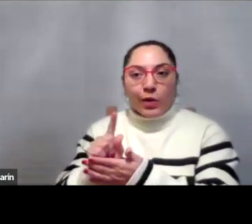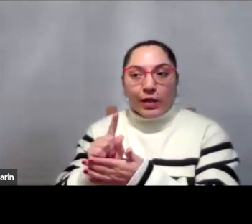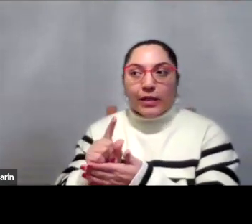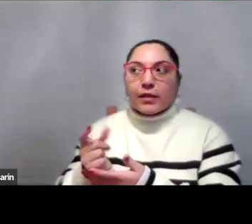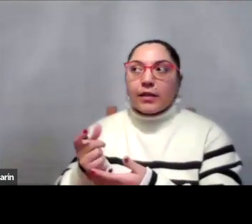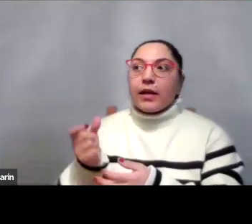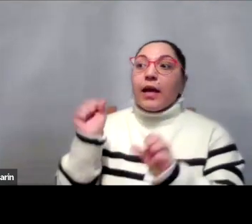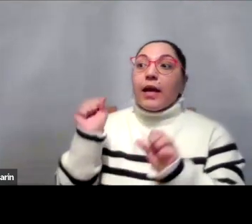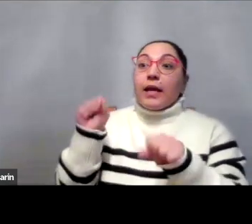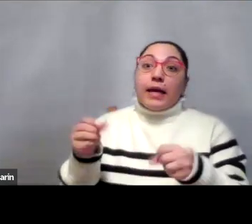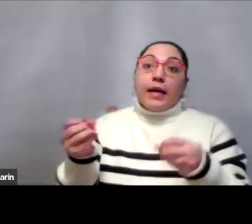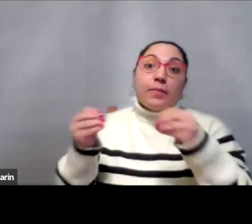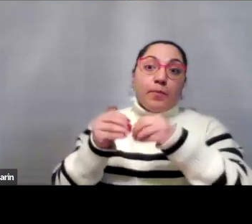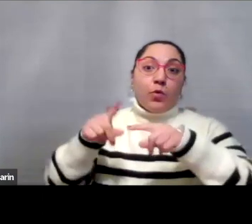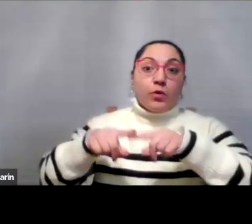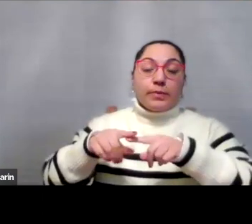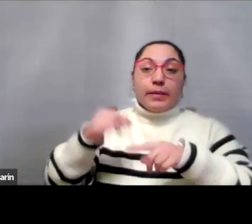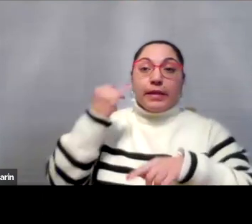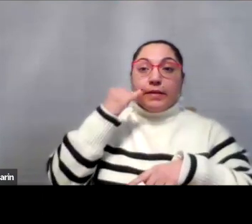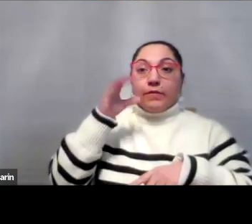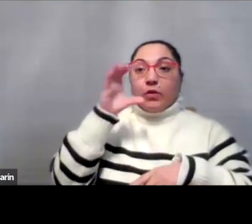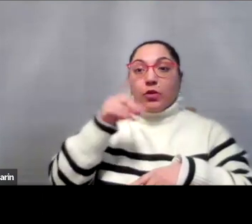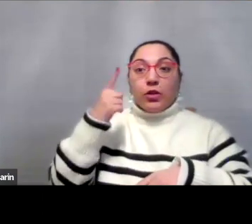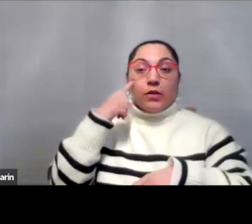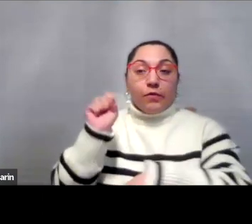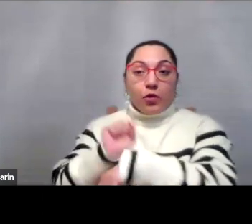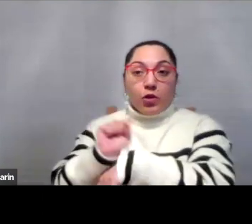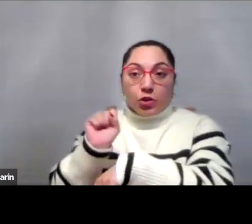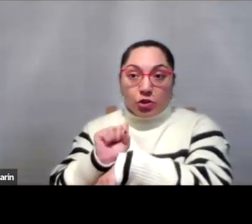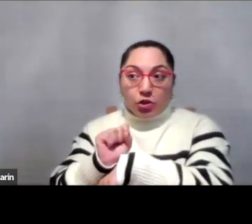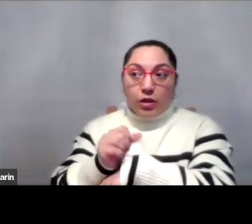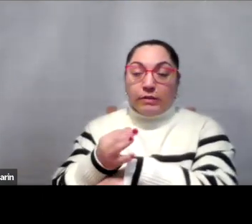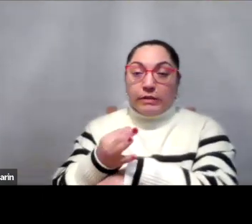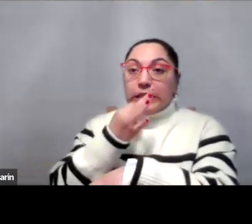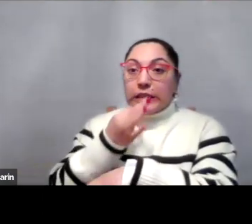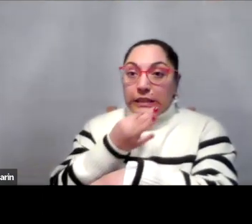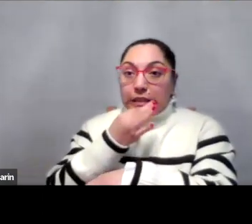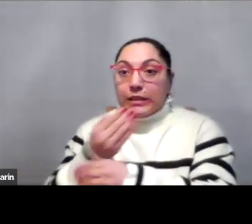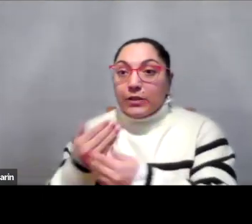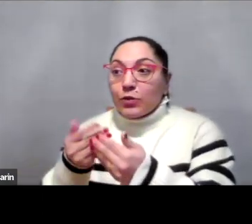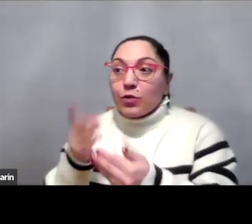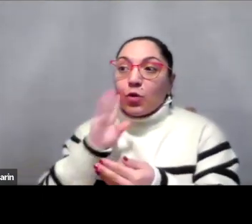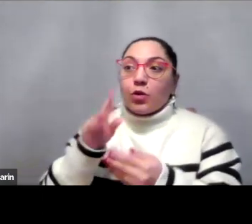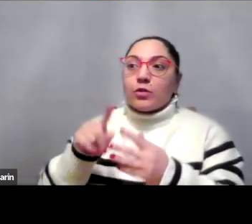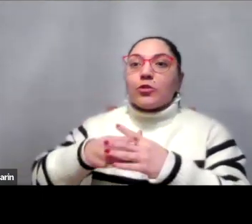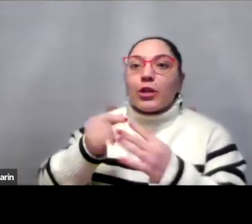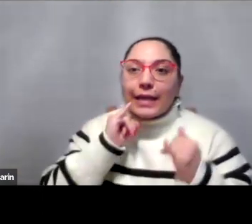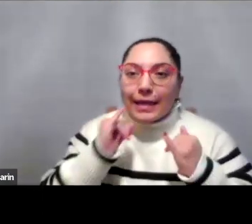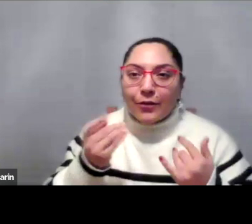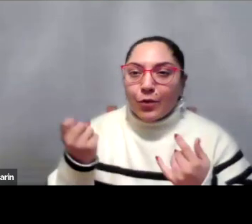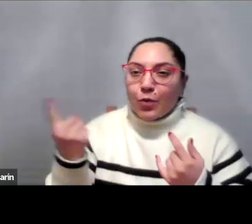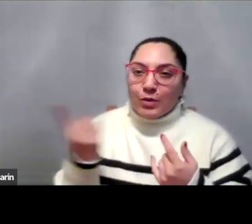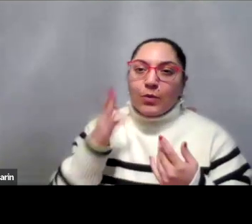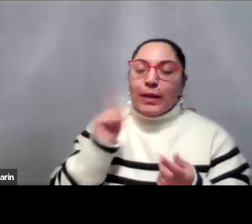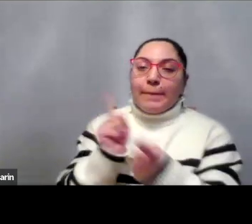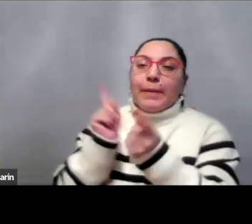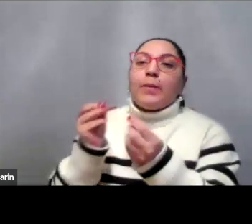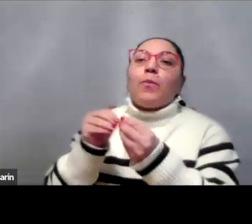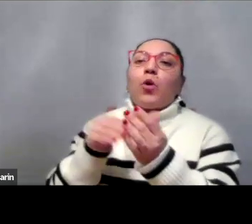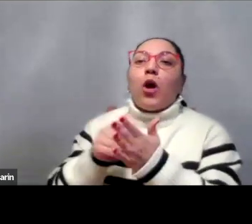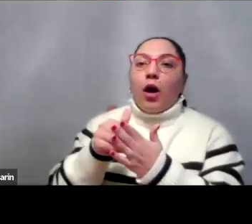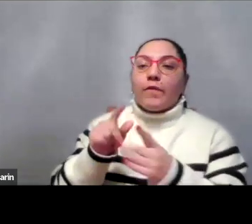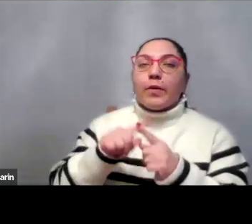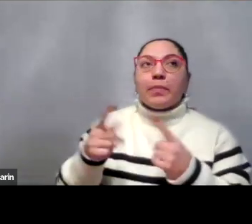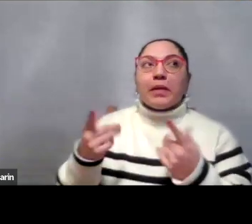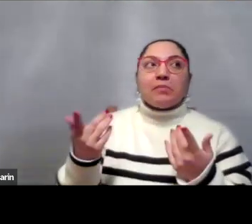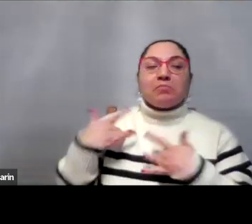search phase where people are just on the cusp of getting something or interviewing or something like that. But typically we try to